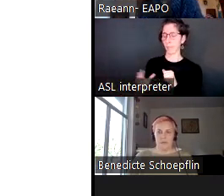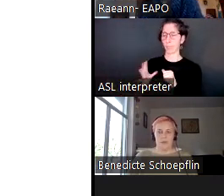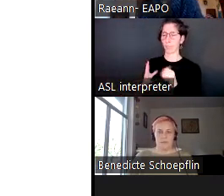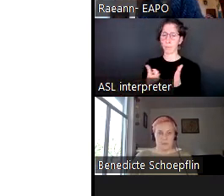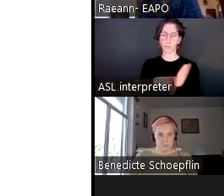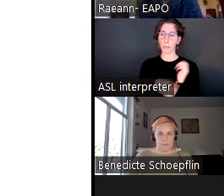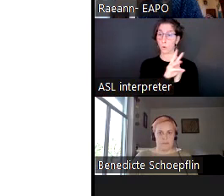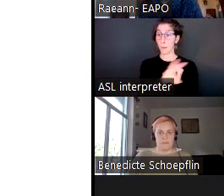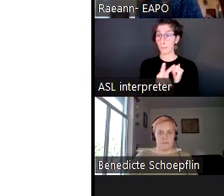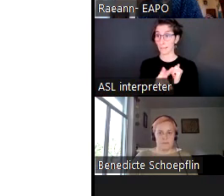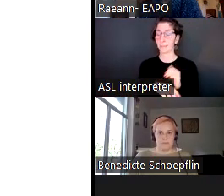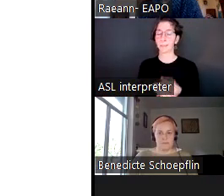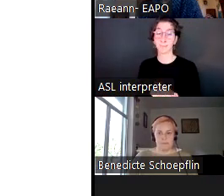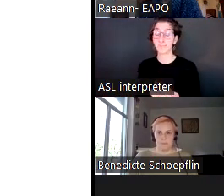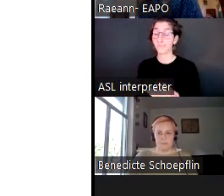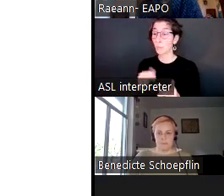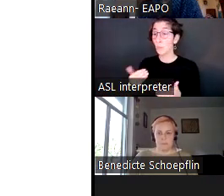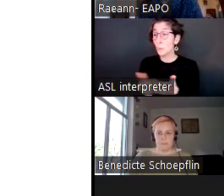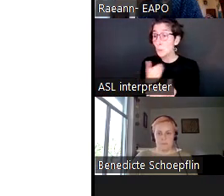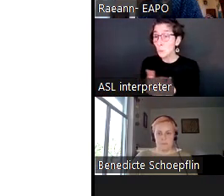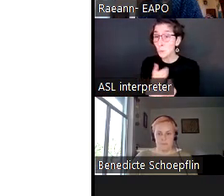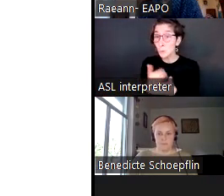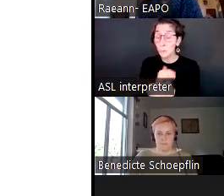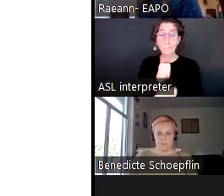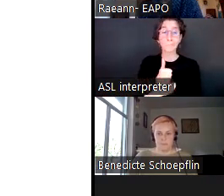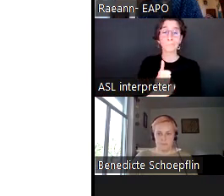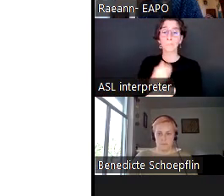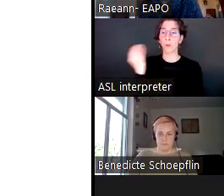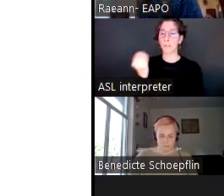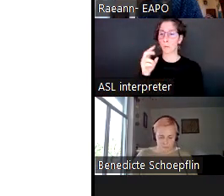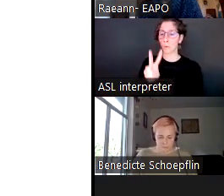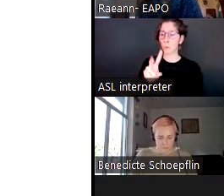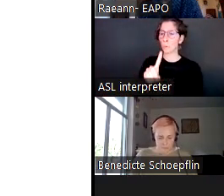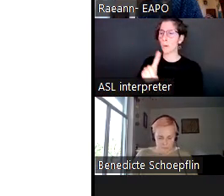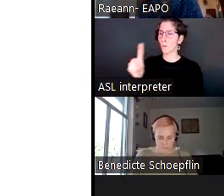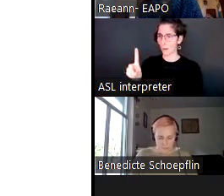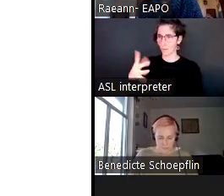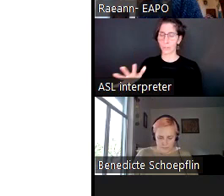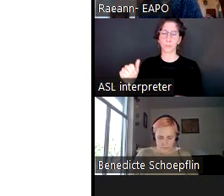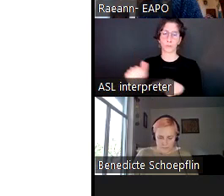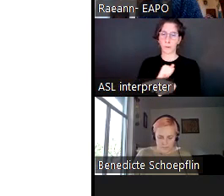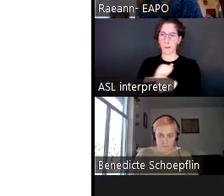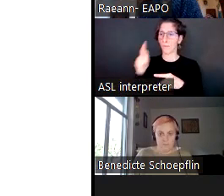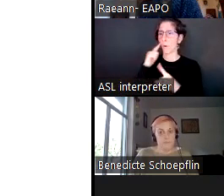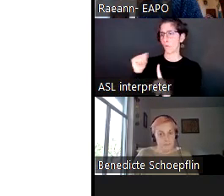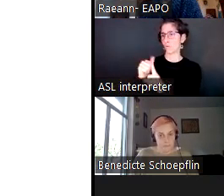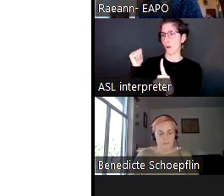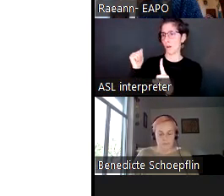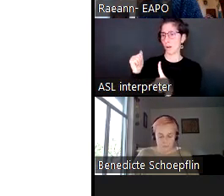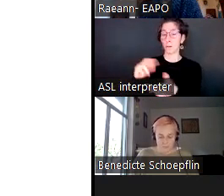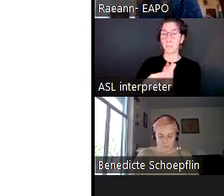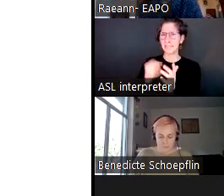new is that 211 Ontario can also have been trained on fraud and can